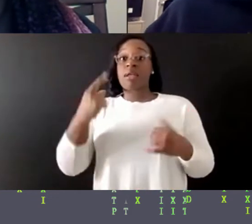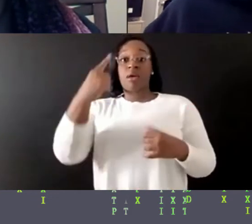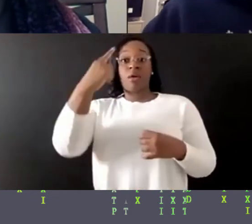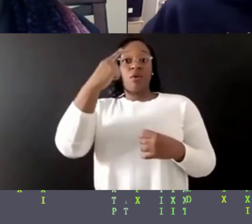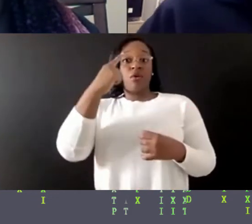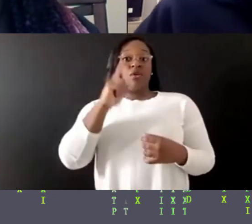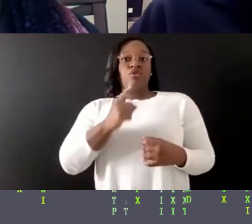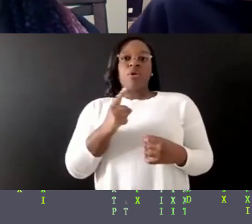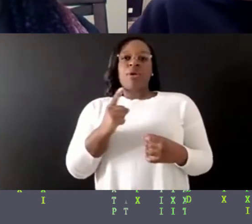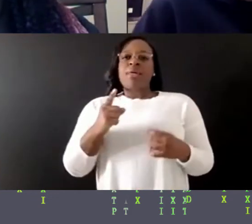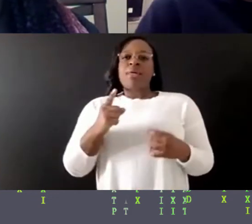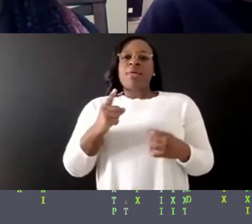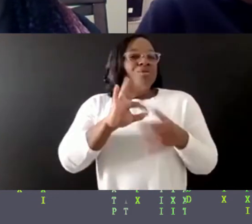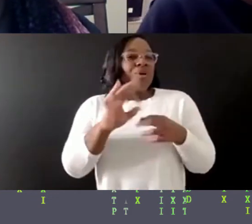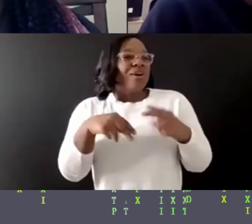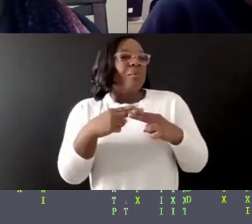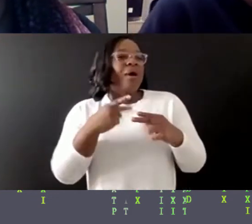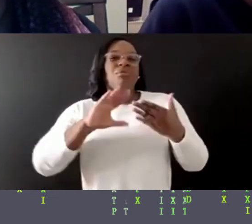Absolutely.